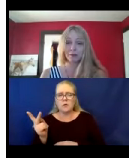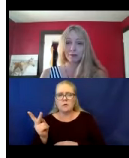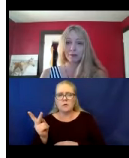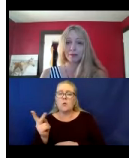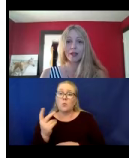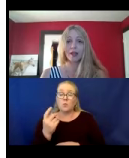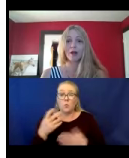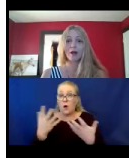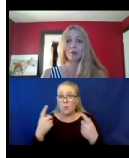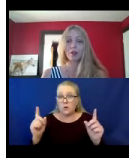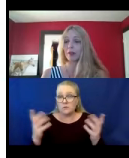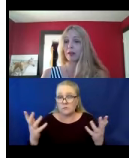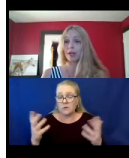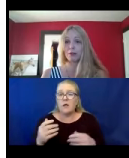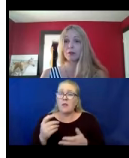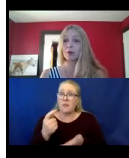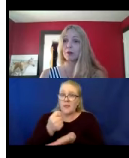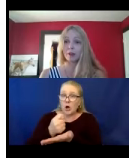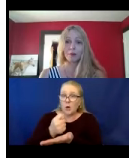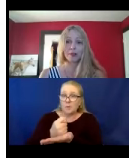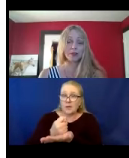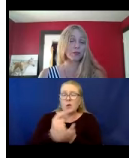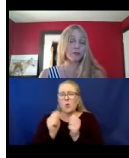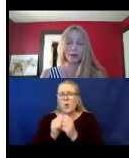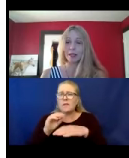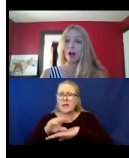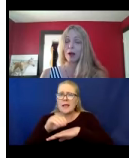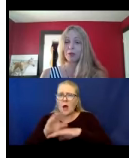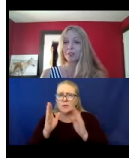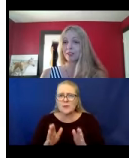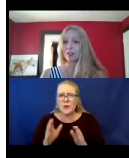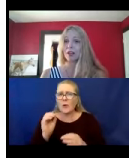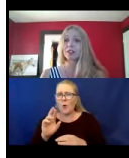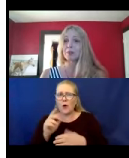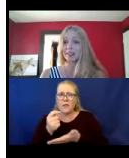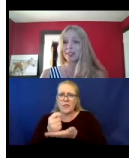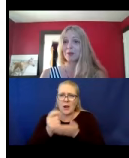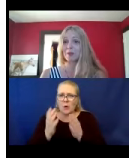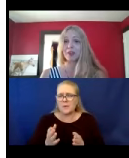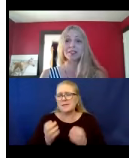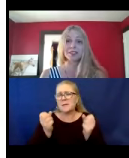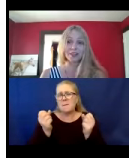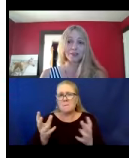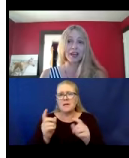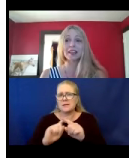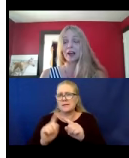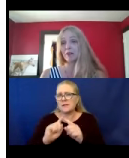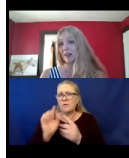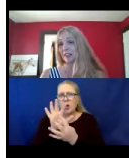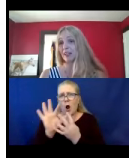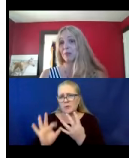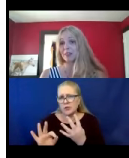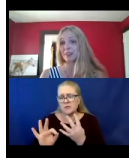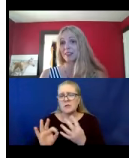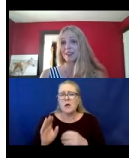Therapy with a counselor or a therapist. There's many, many options, and I'll talk a little bit later about the success of that and how to